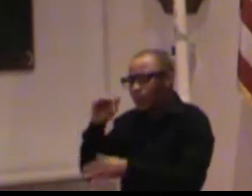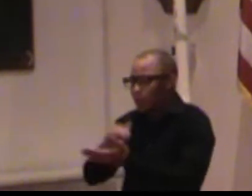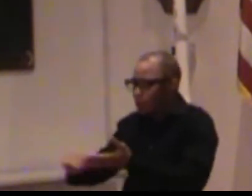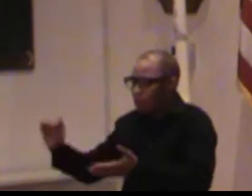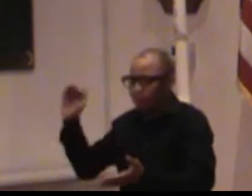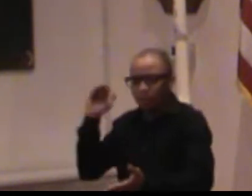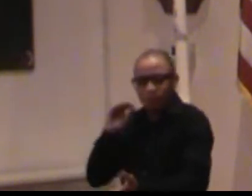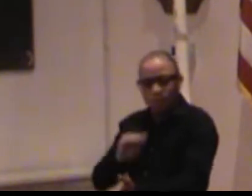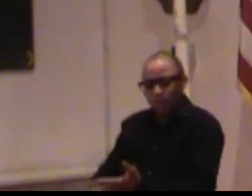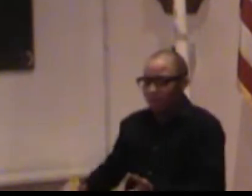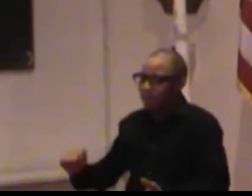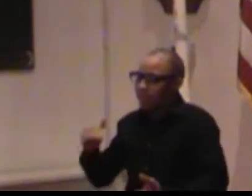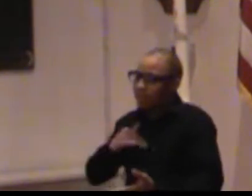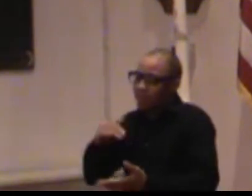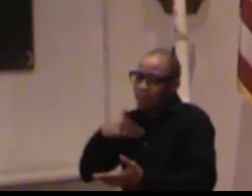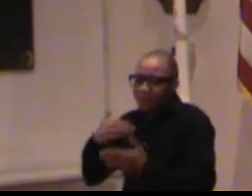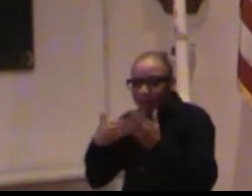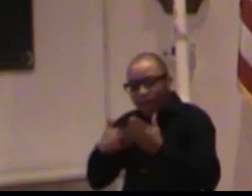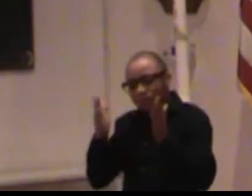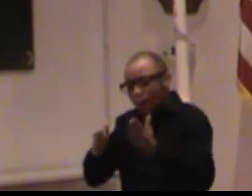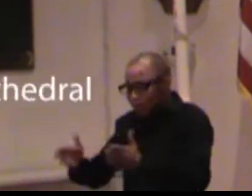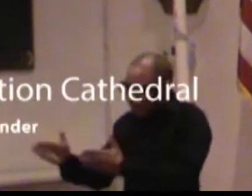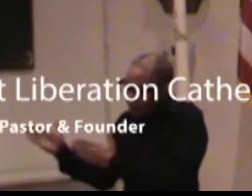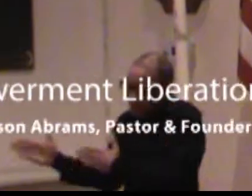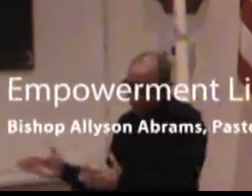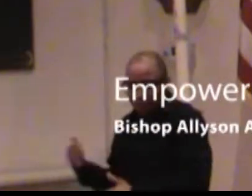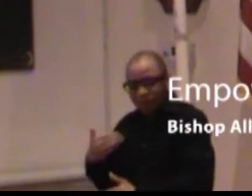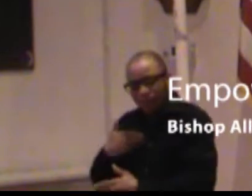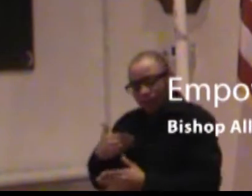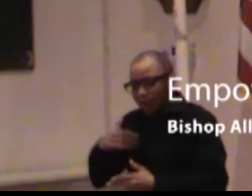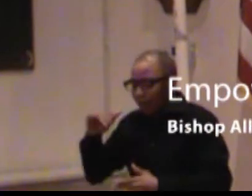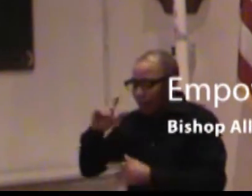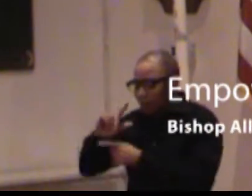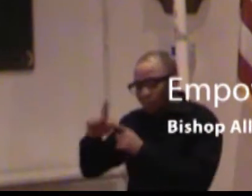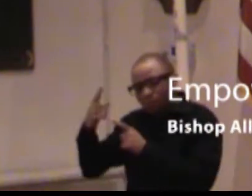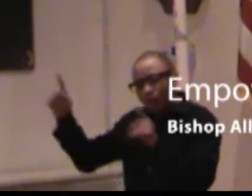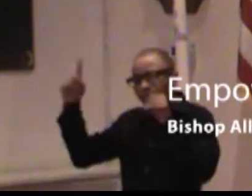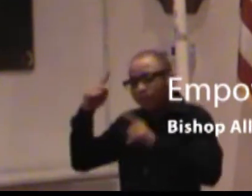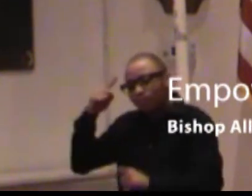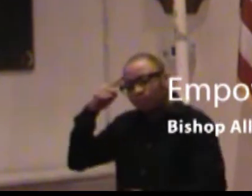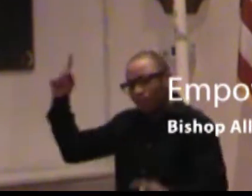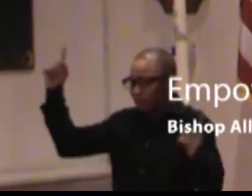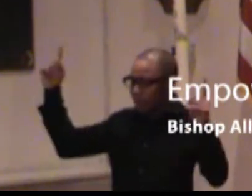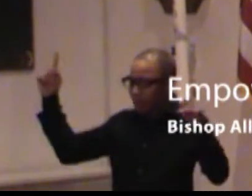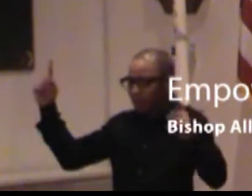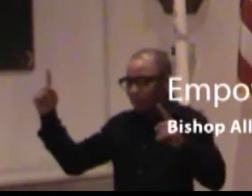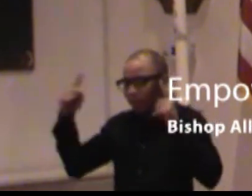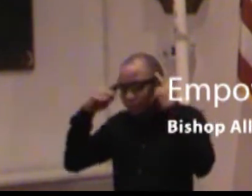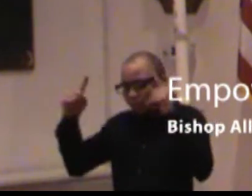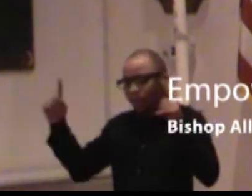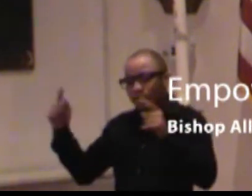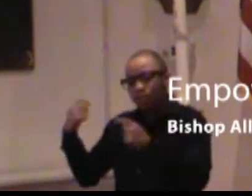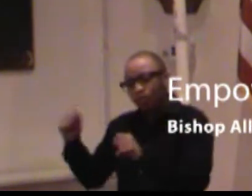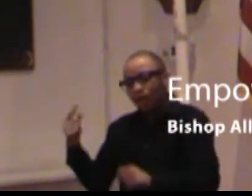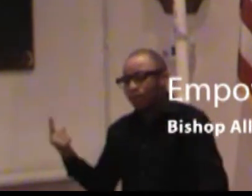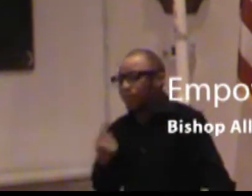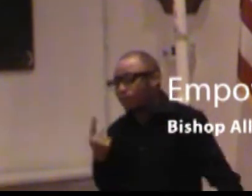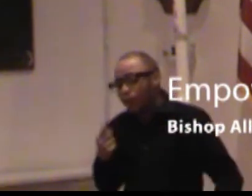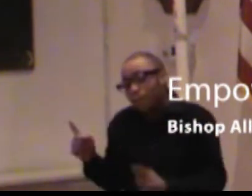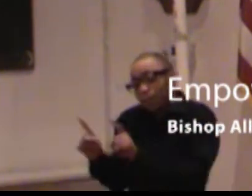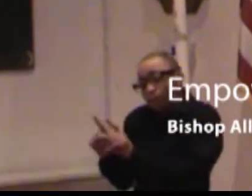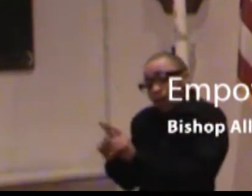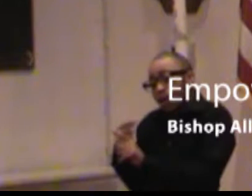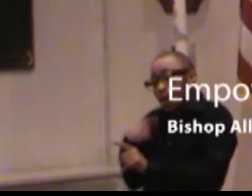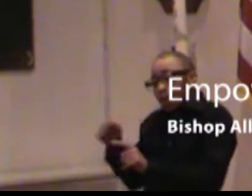crucified. Thought I had a plan. I had it all figured out. But the more that you tried to be by my side,